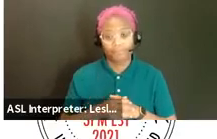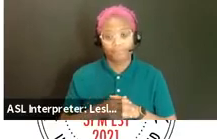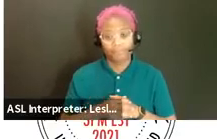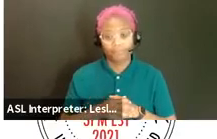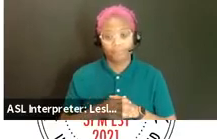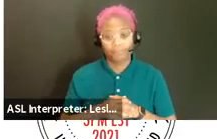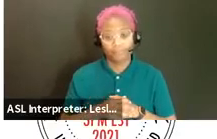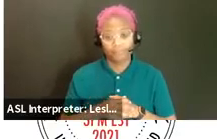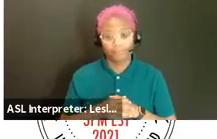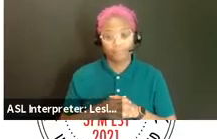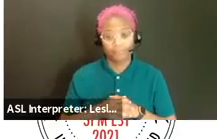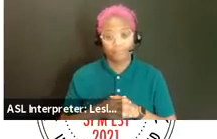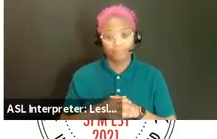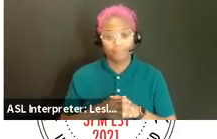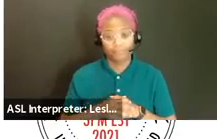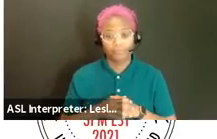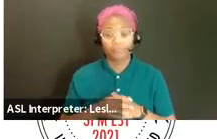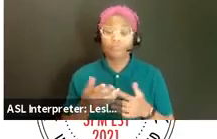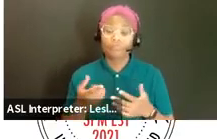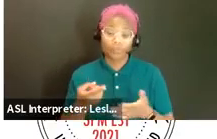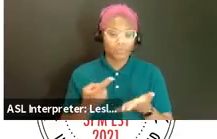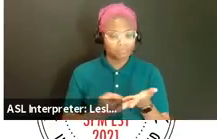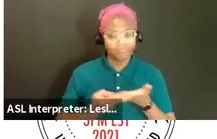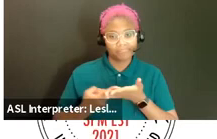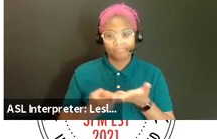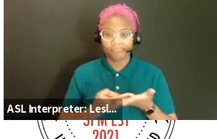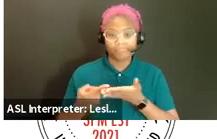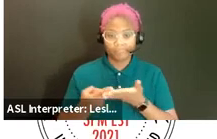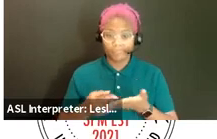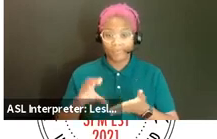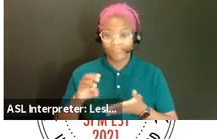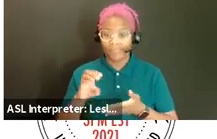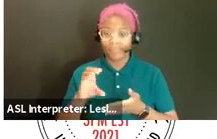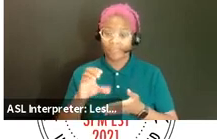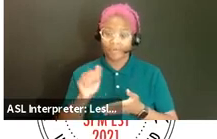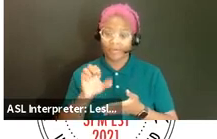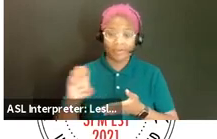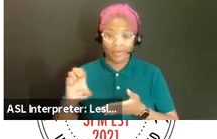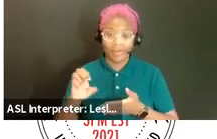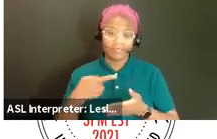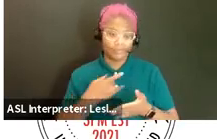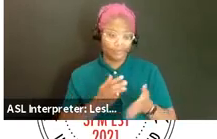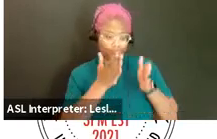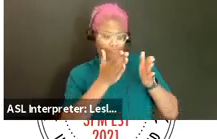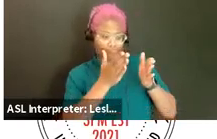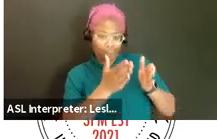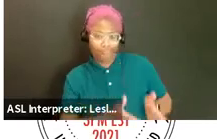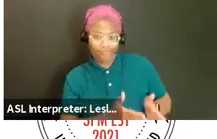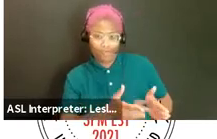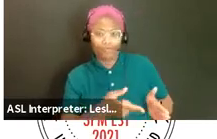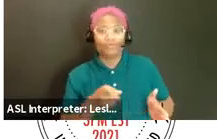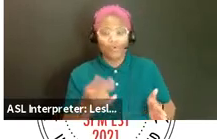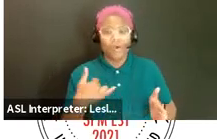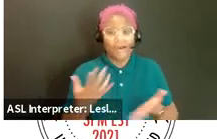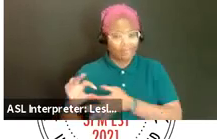that the individual has a strong connection to the economic strength of the